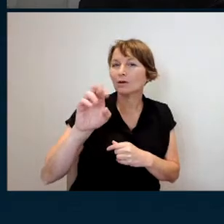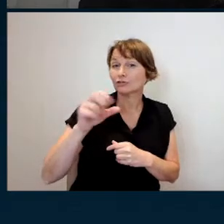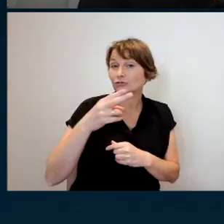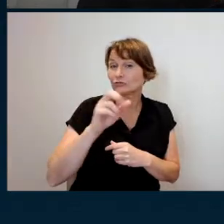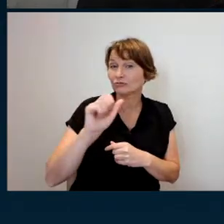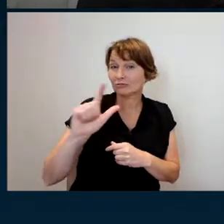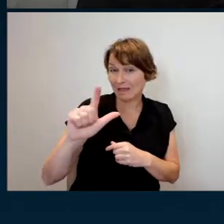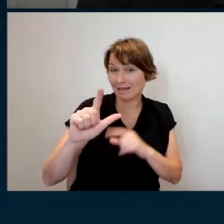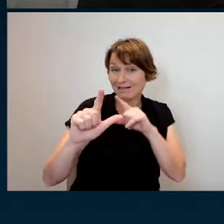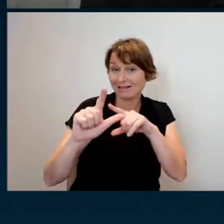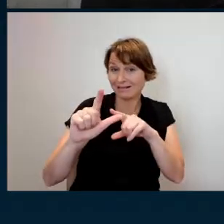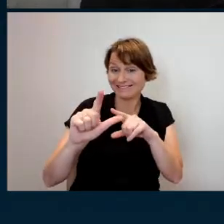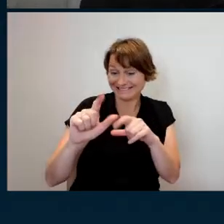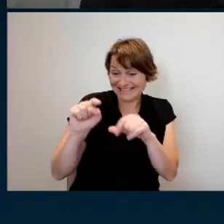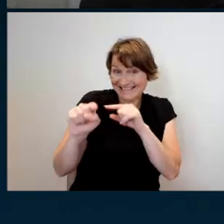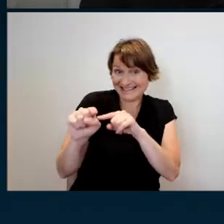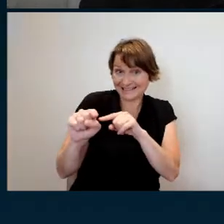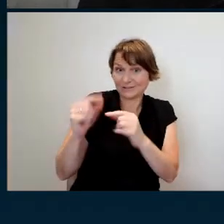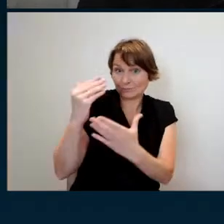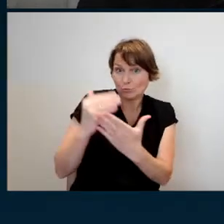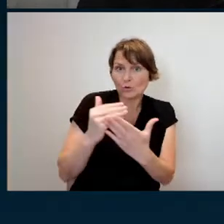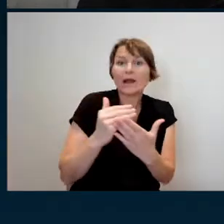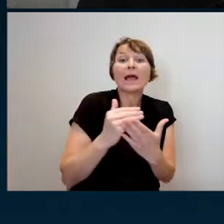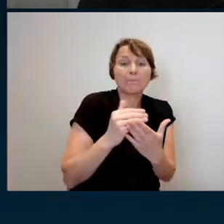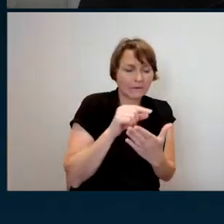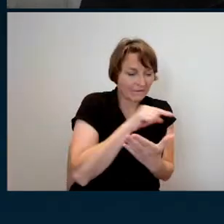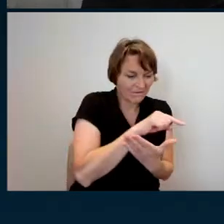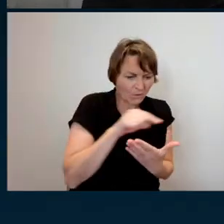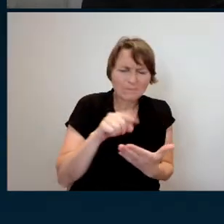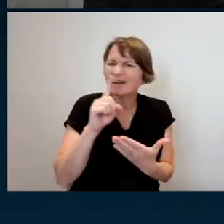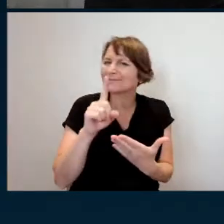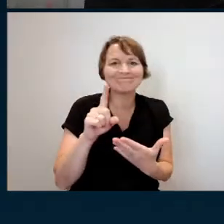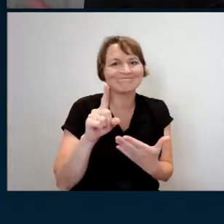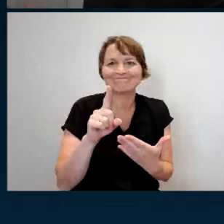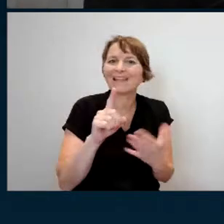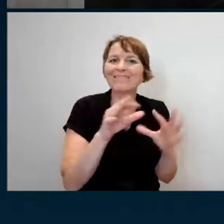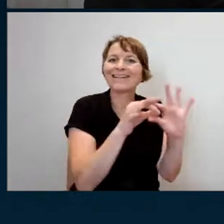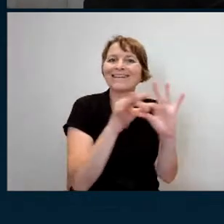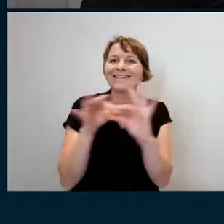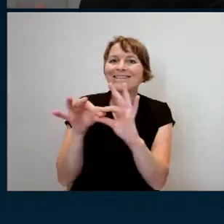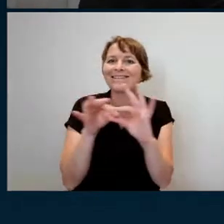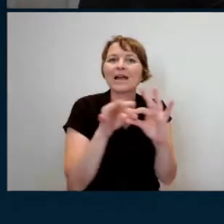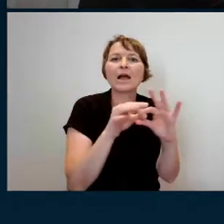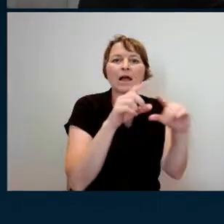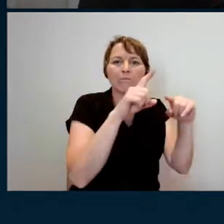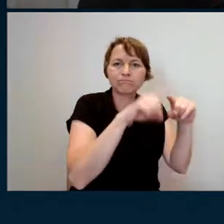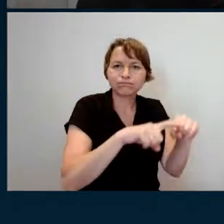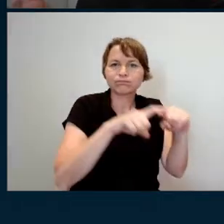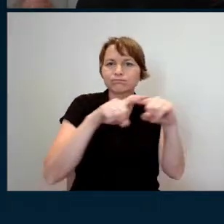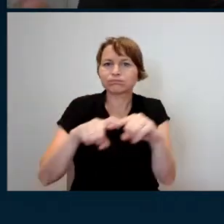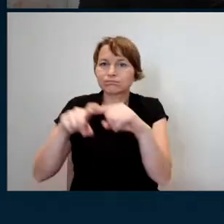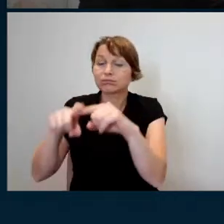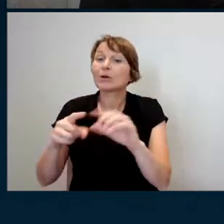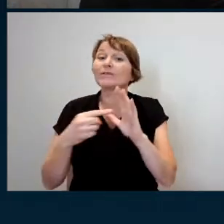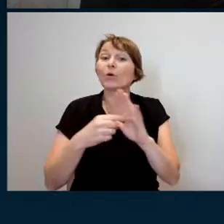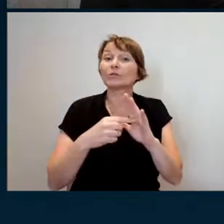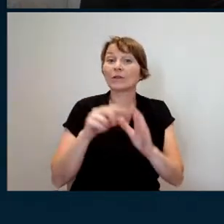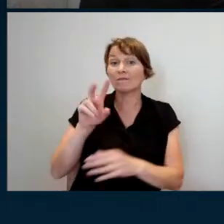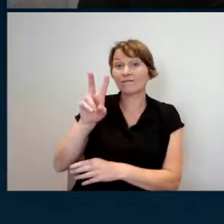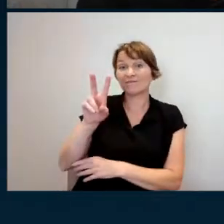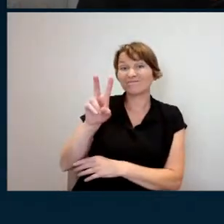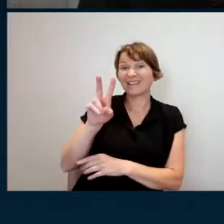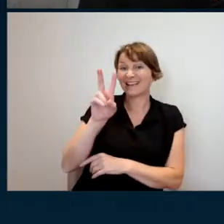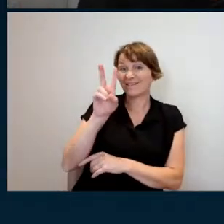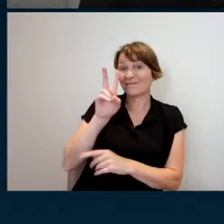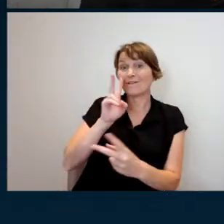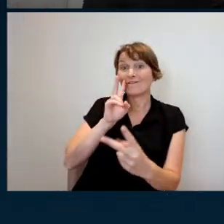dependencies. So, for example, if I have a virtual network and I try to remove it and there's still a network